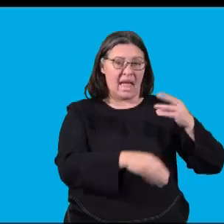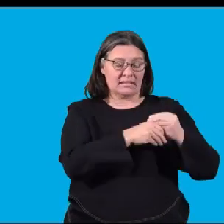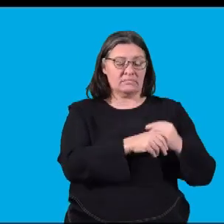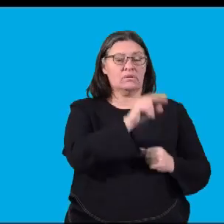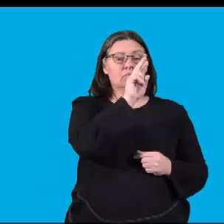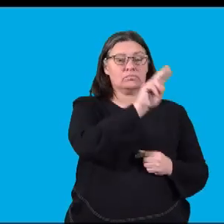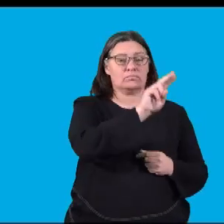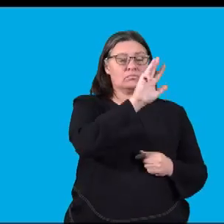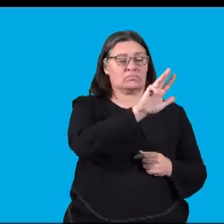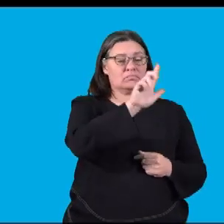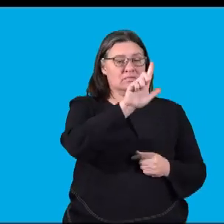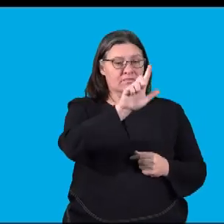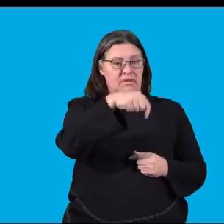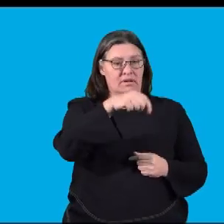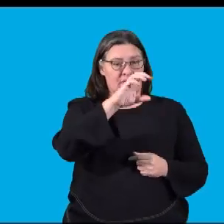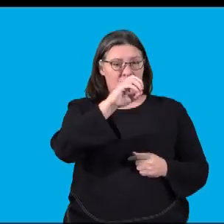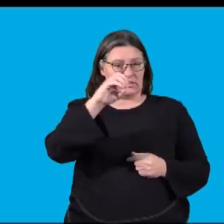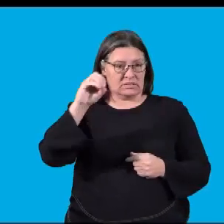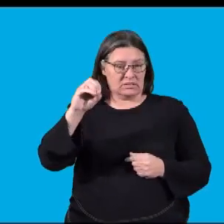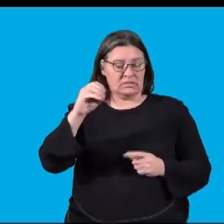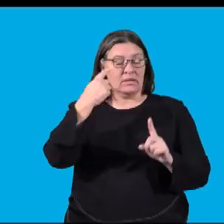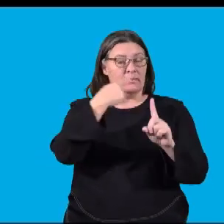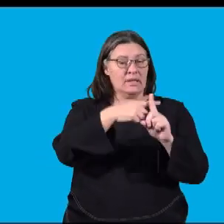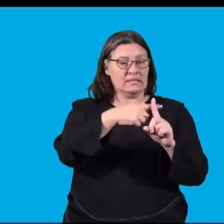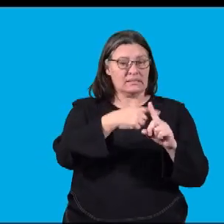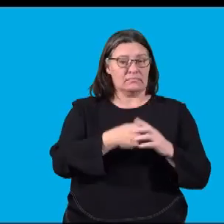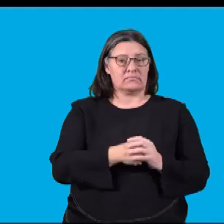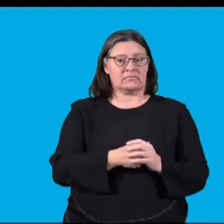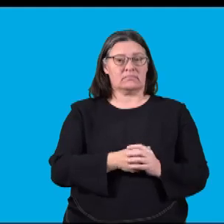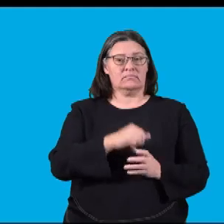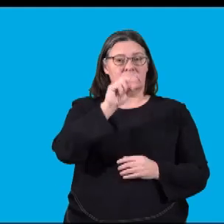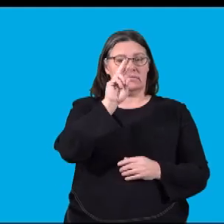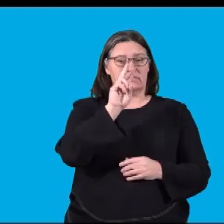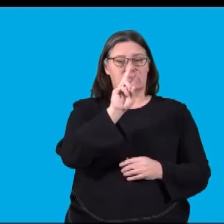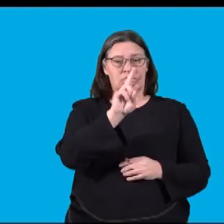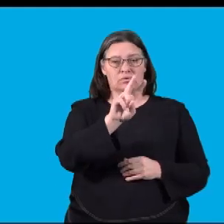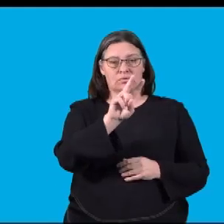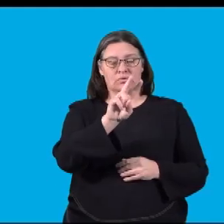my 297,000 plus my